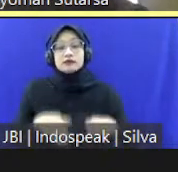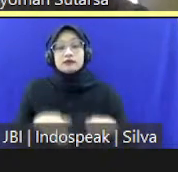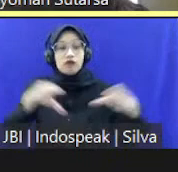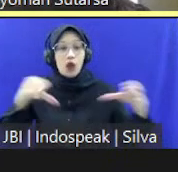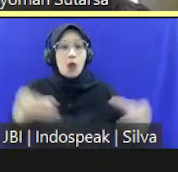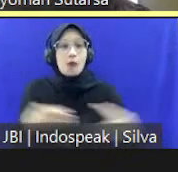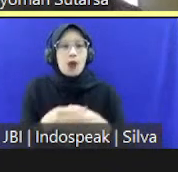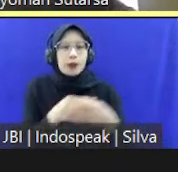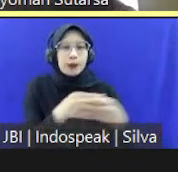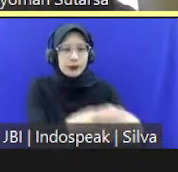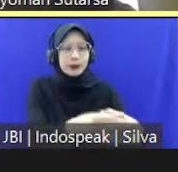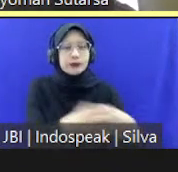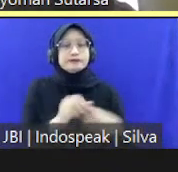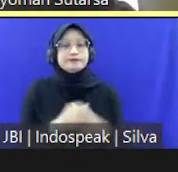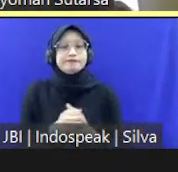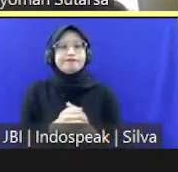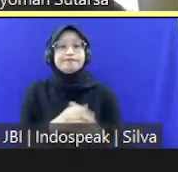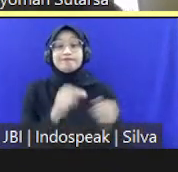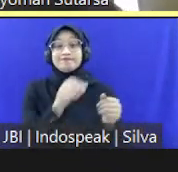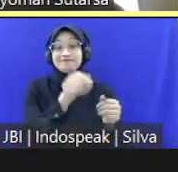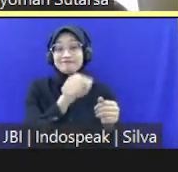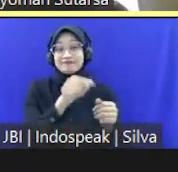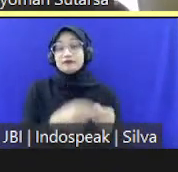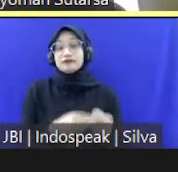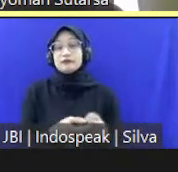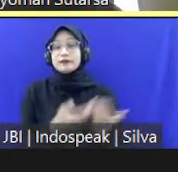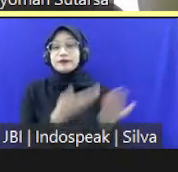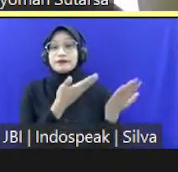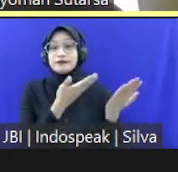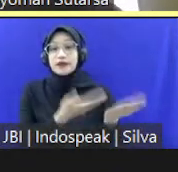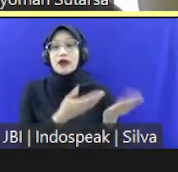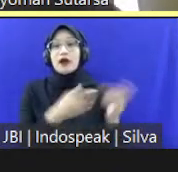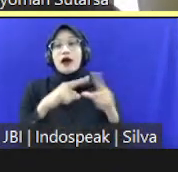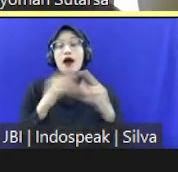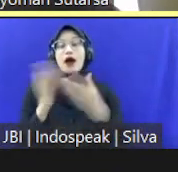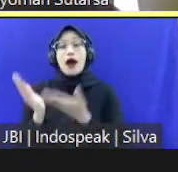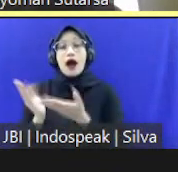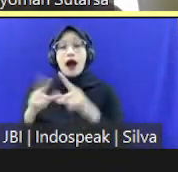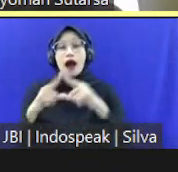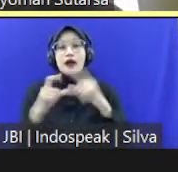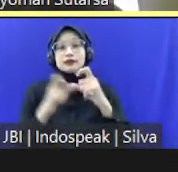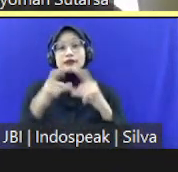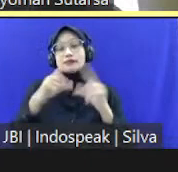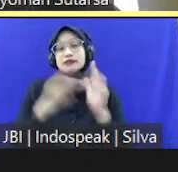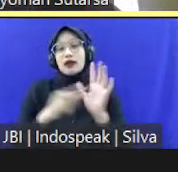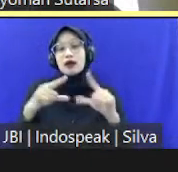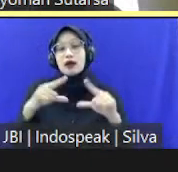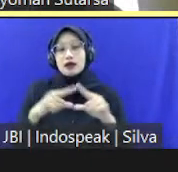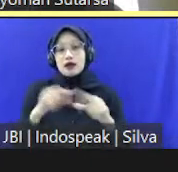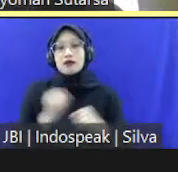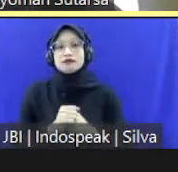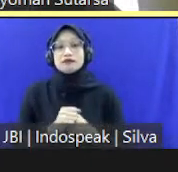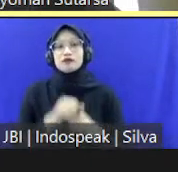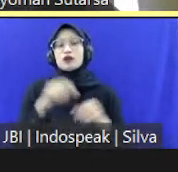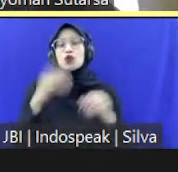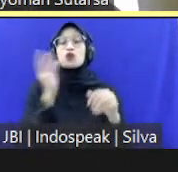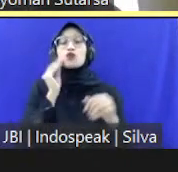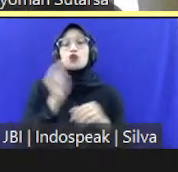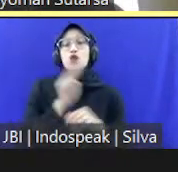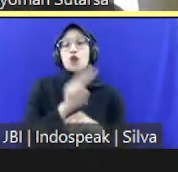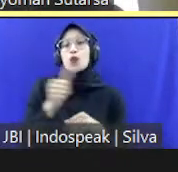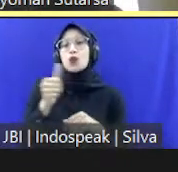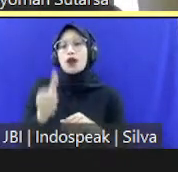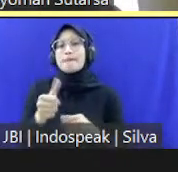Let me introduce you to Asana. Asana was a 26 years old a transgender person from a small